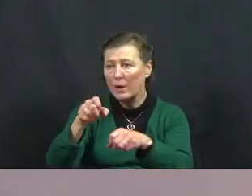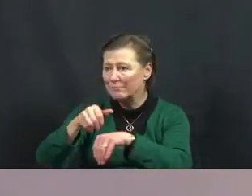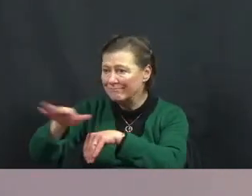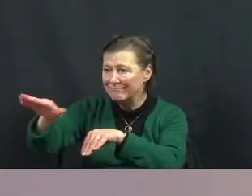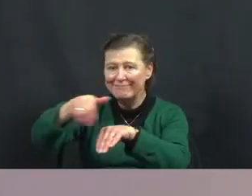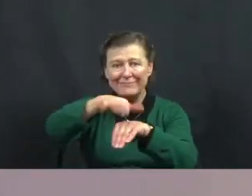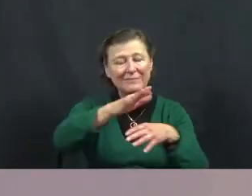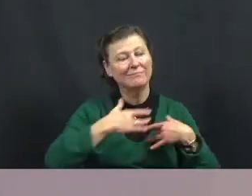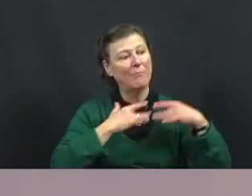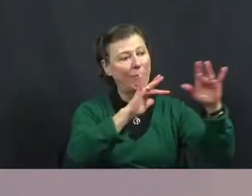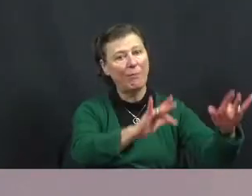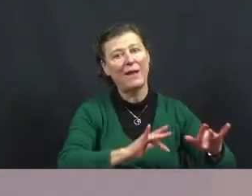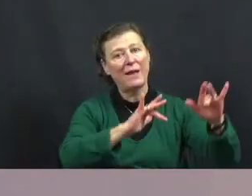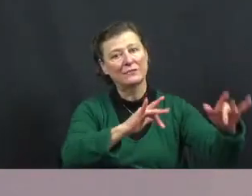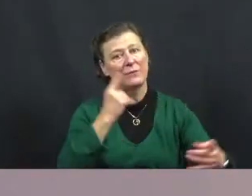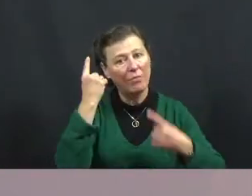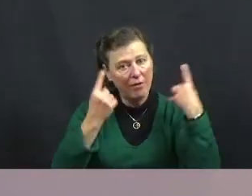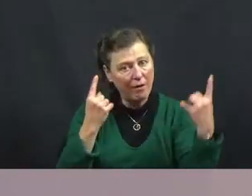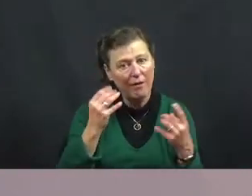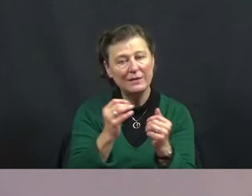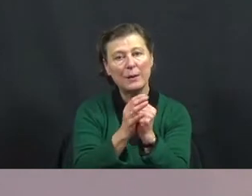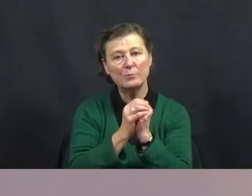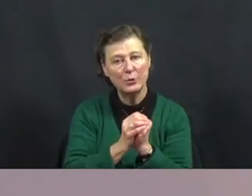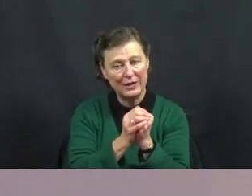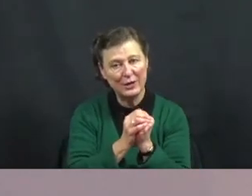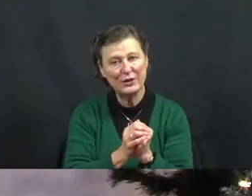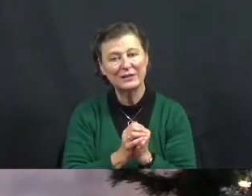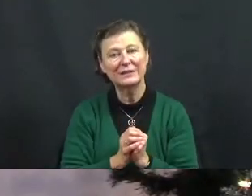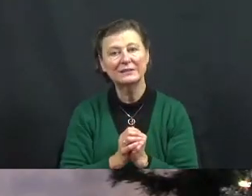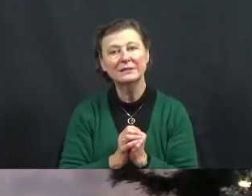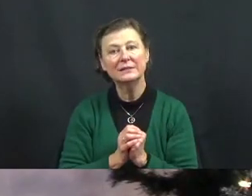thoughts and prayers.